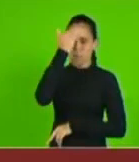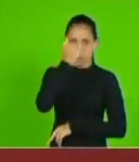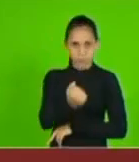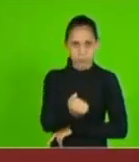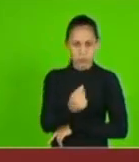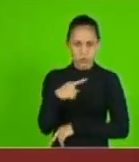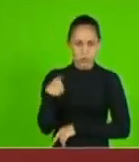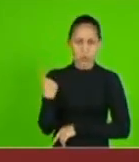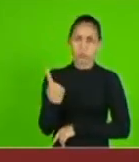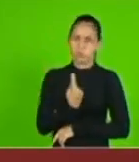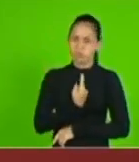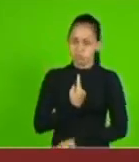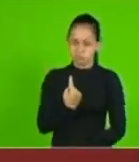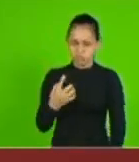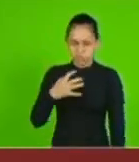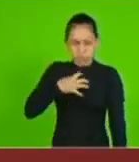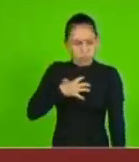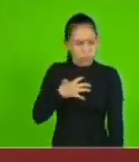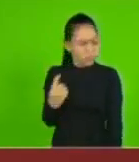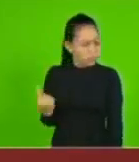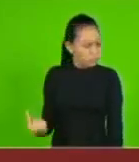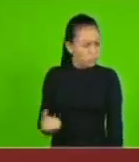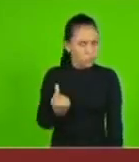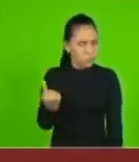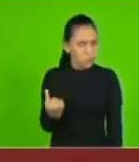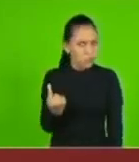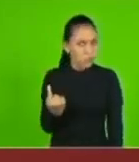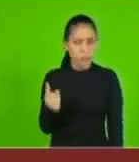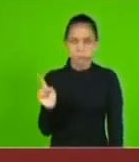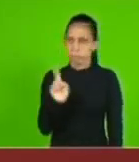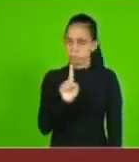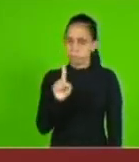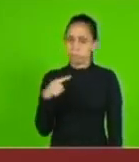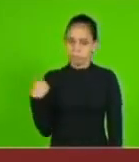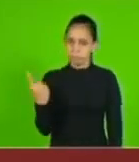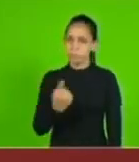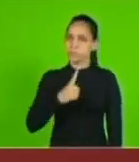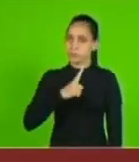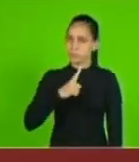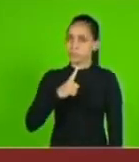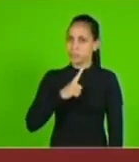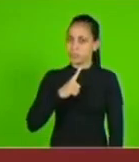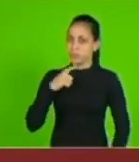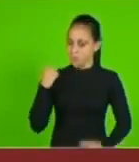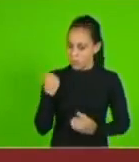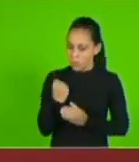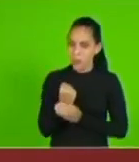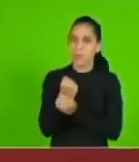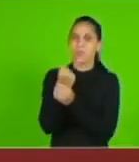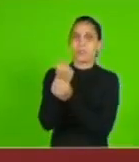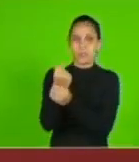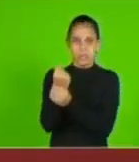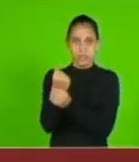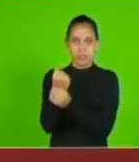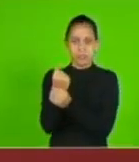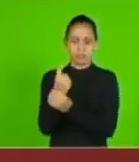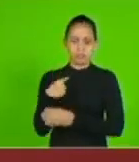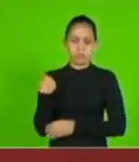look to. We are not being forsaken. We are not in the world